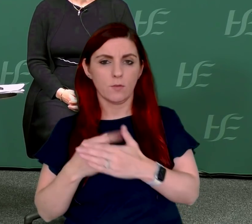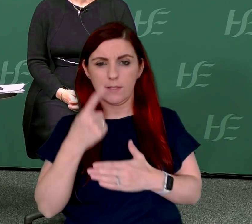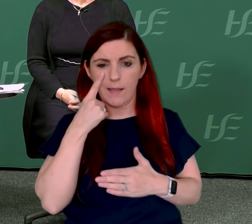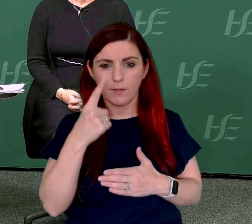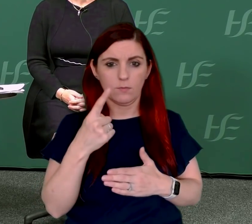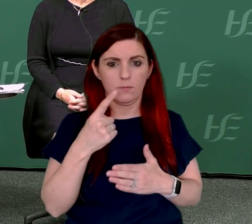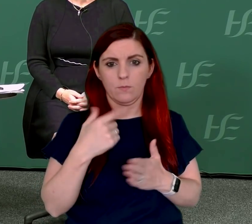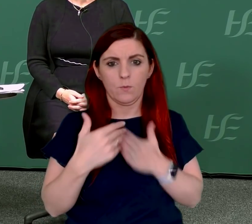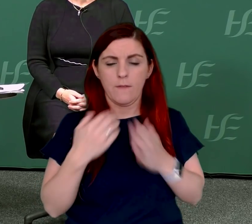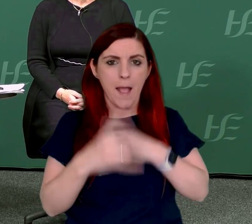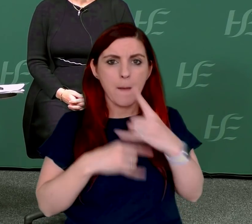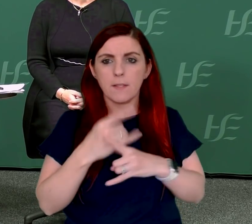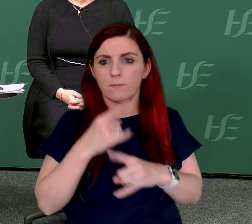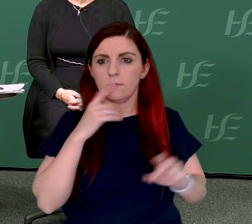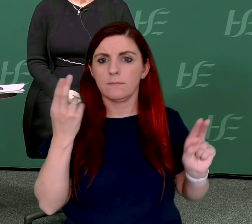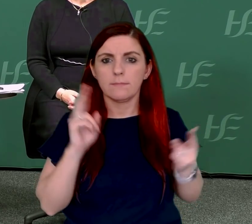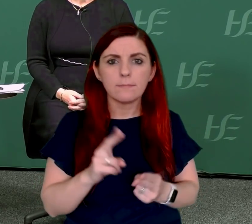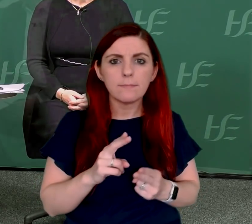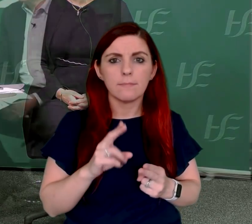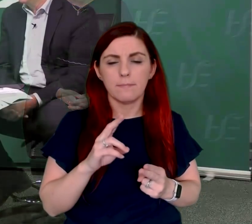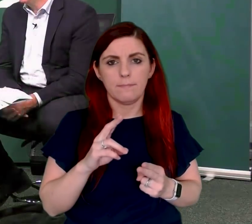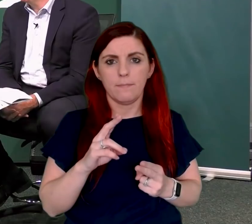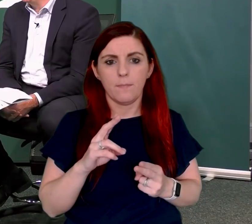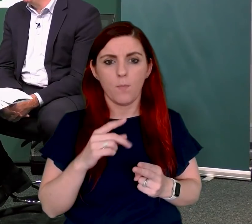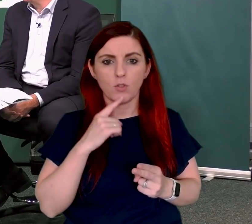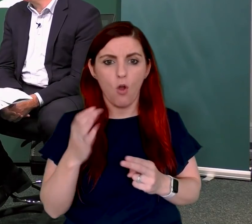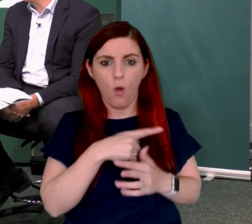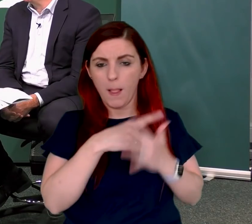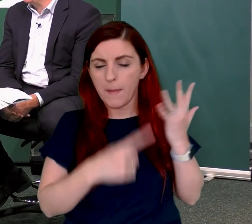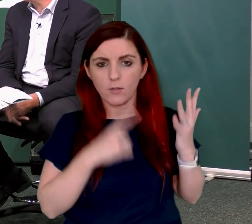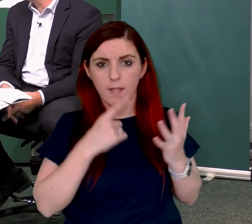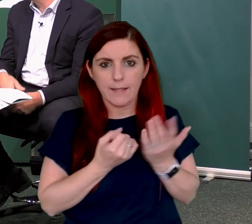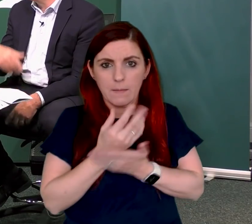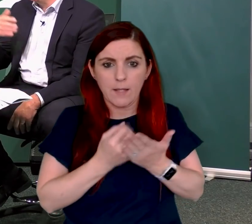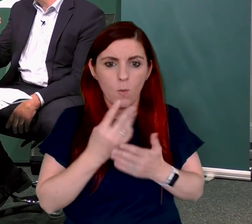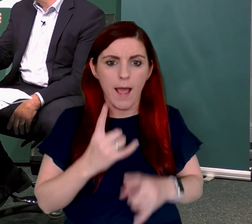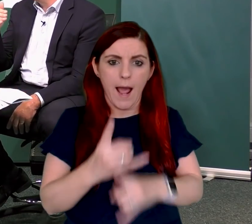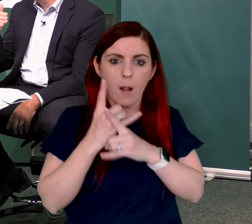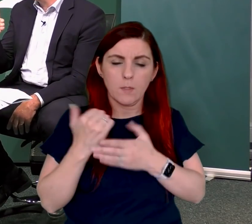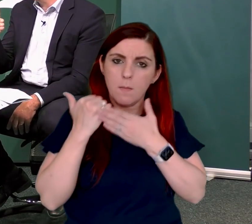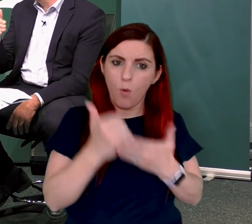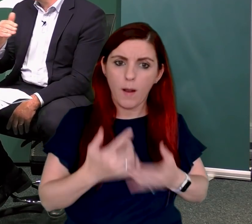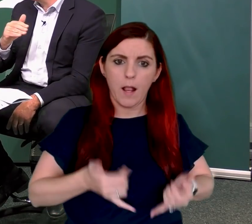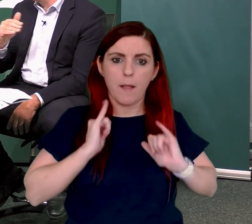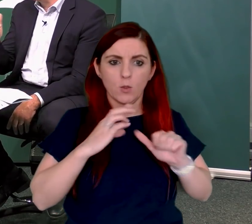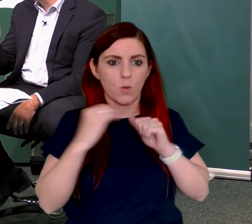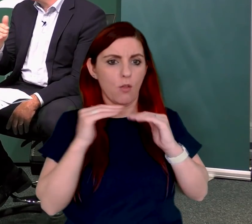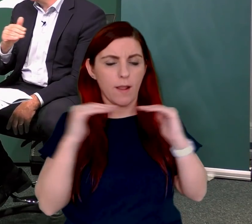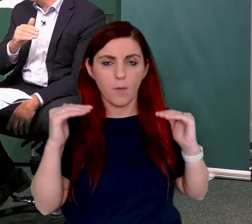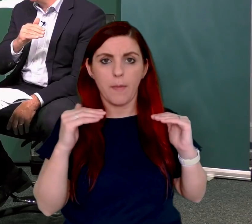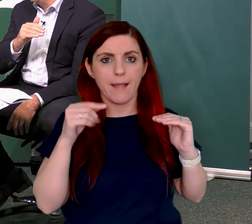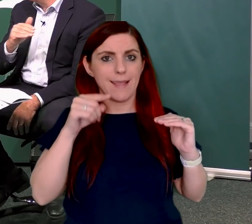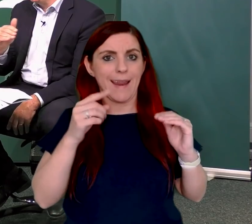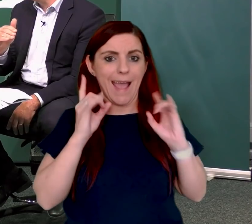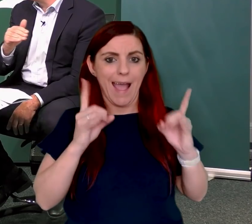to drop, set a bar. But effectively, all the measures I outlined will help to support the capacity to another level. But that's in the context of a health system